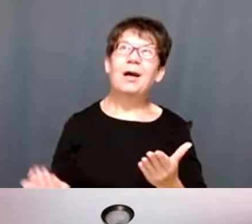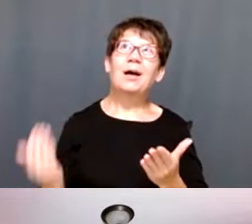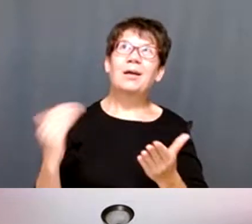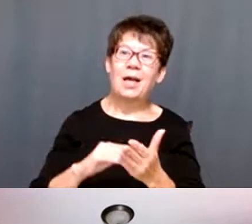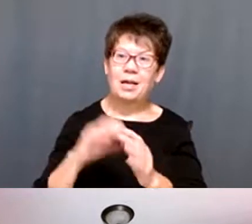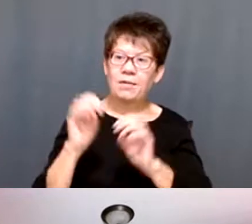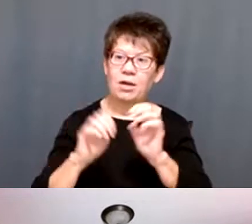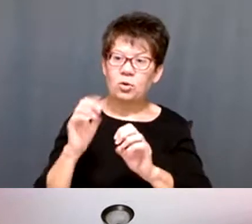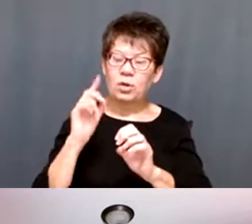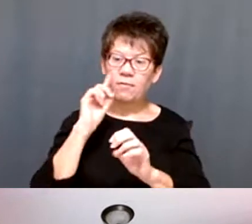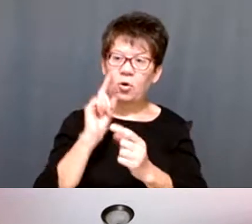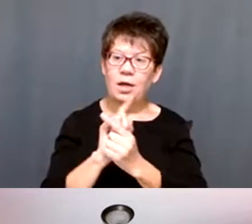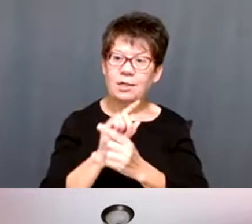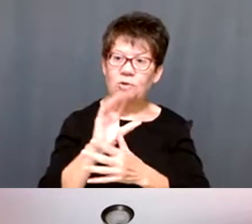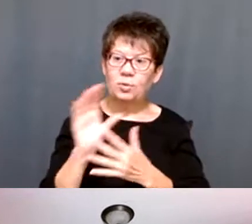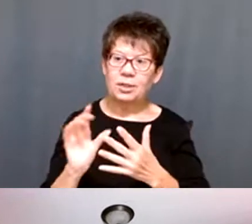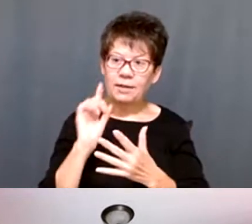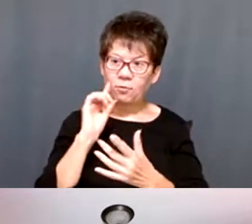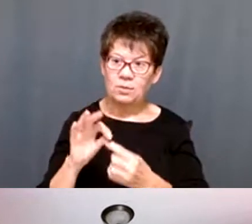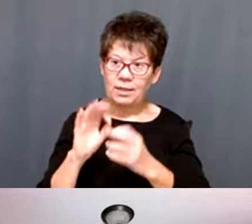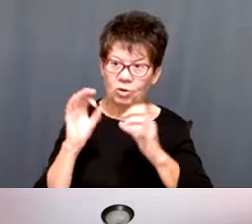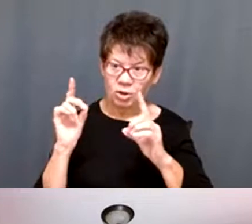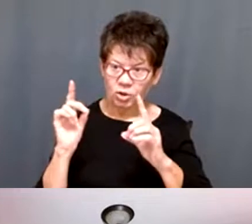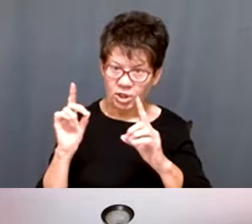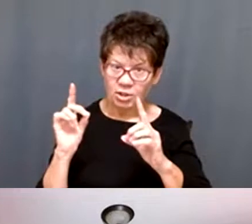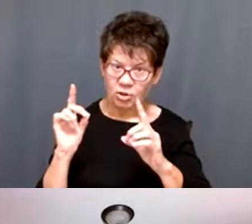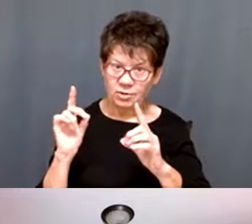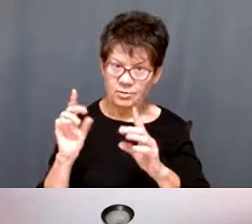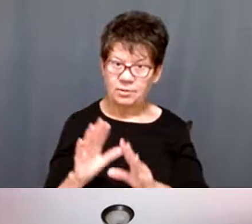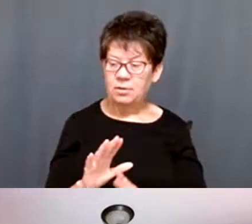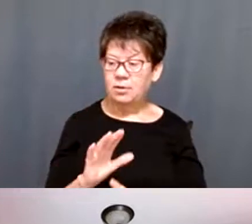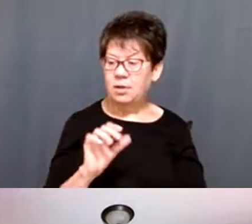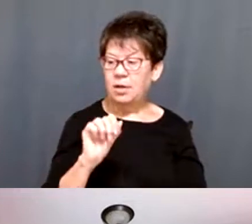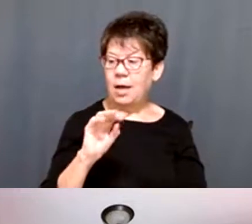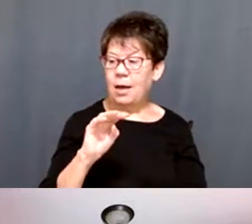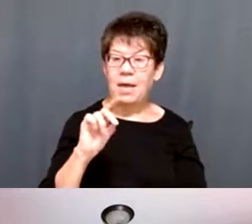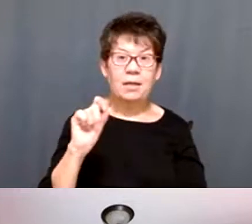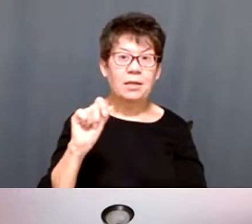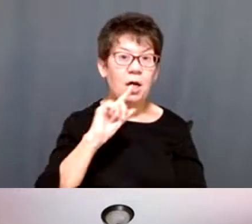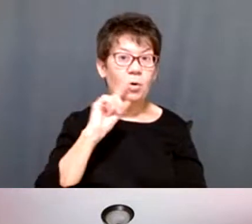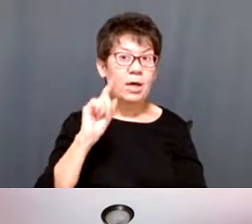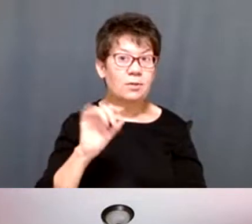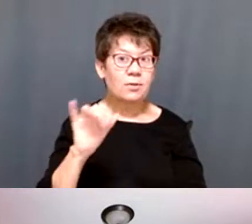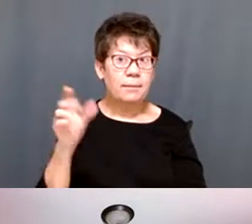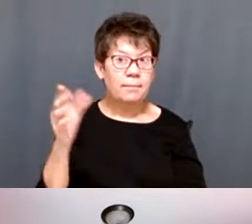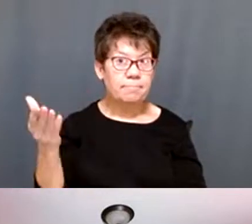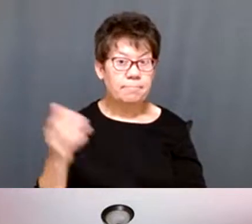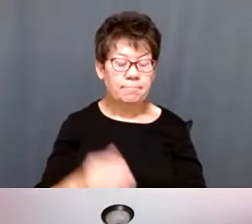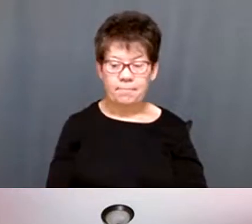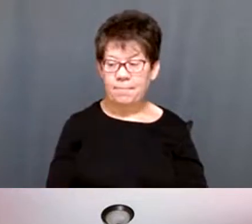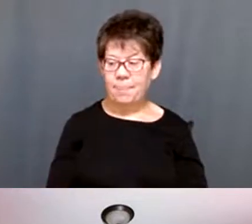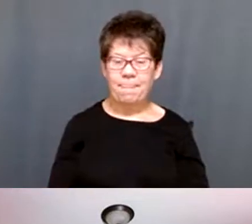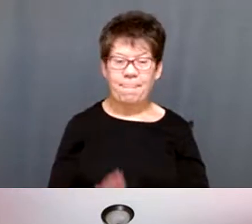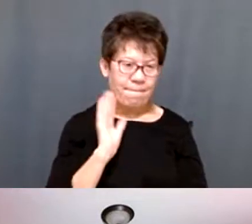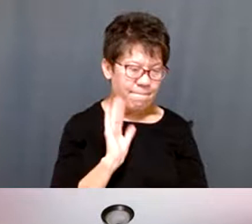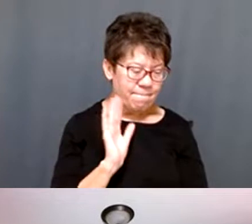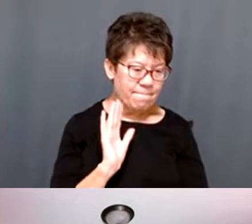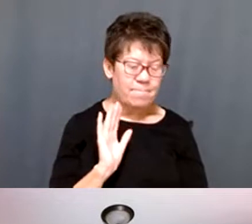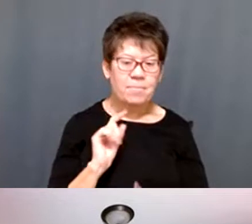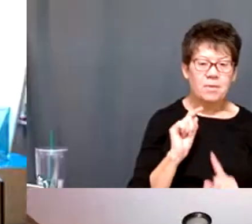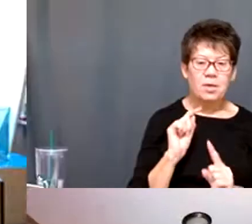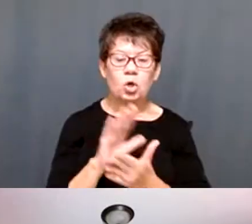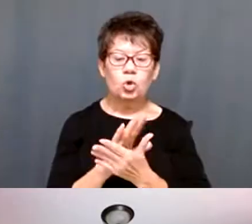consider eligibility for special education? I'm going to go to Amanda Schaefer on that one. Hi, everybody. The